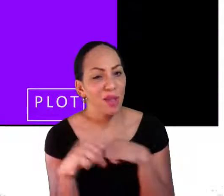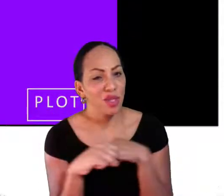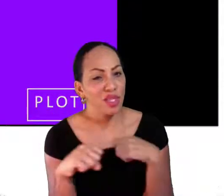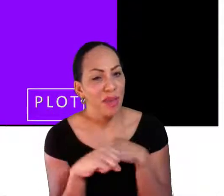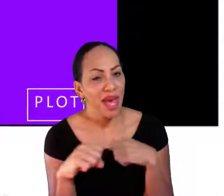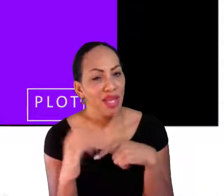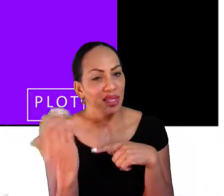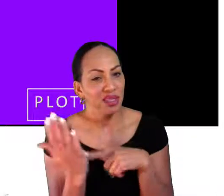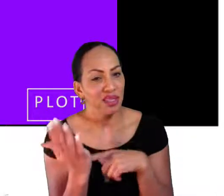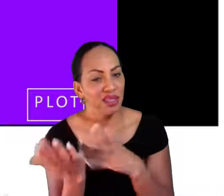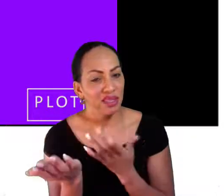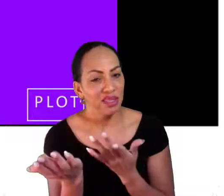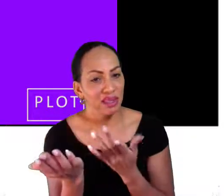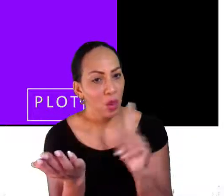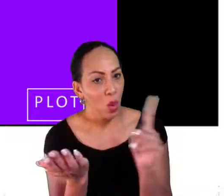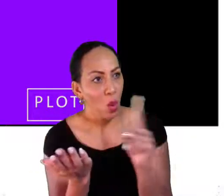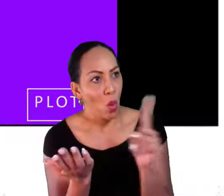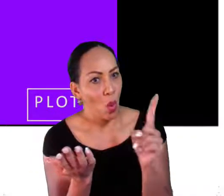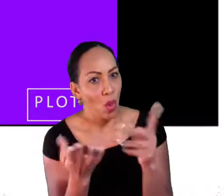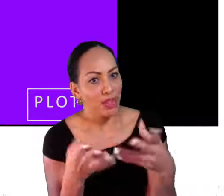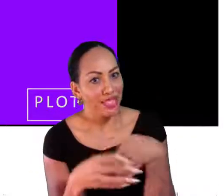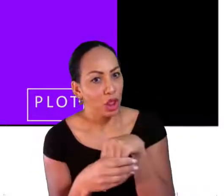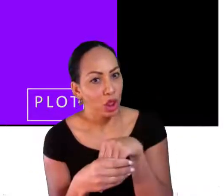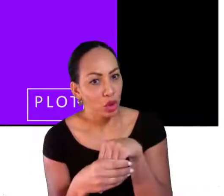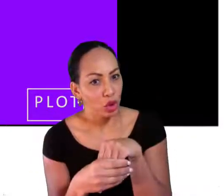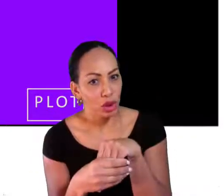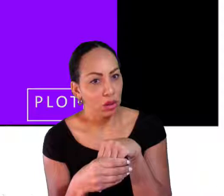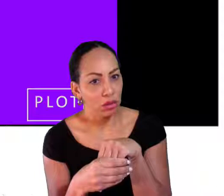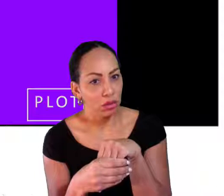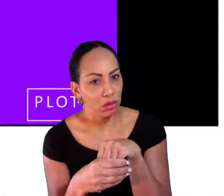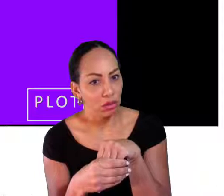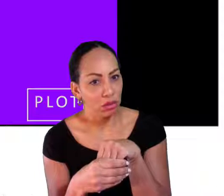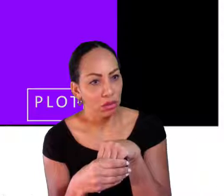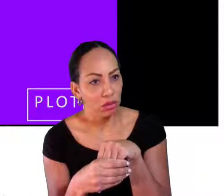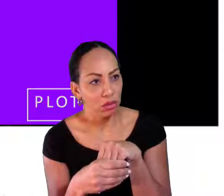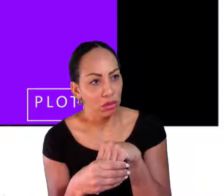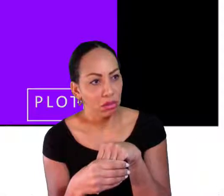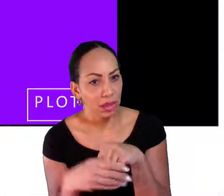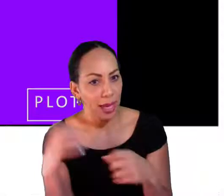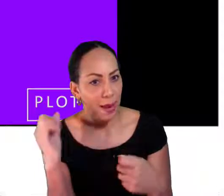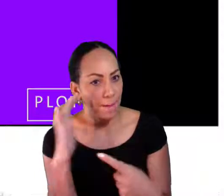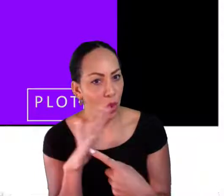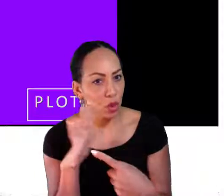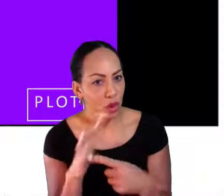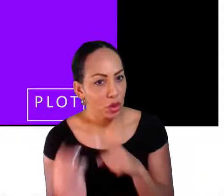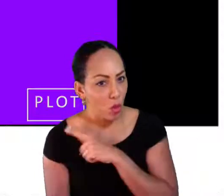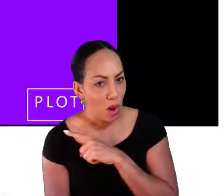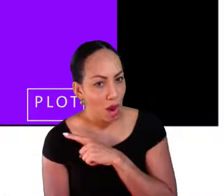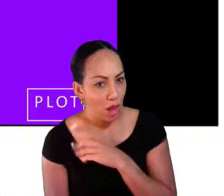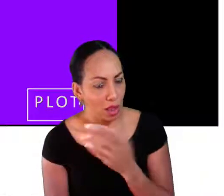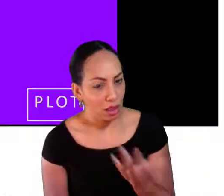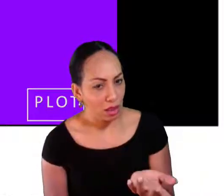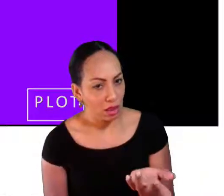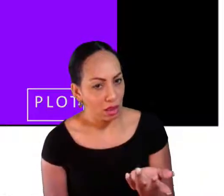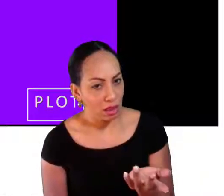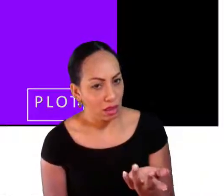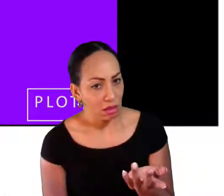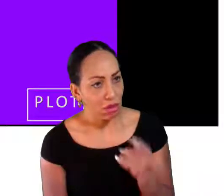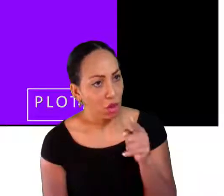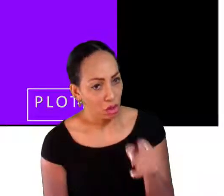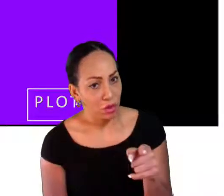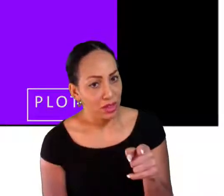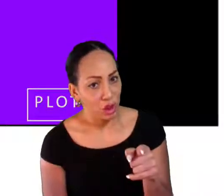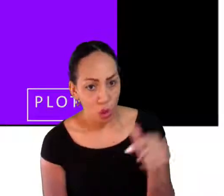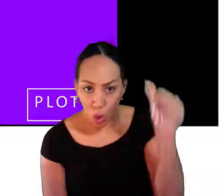what you think inclusion is and why it's important in the world. And I was just wondering, is that an active choice